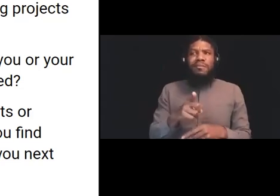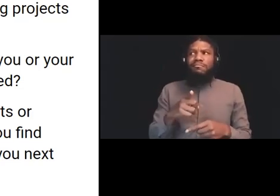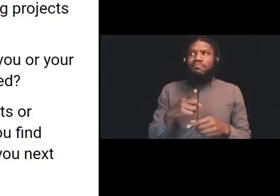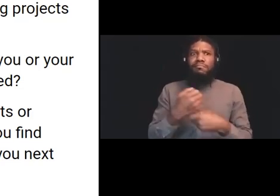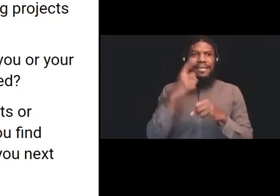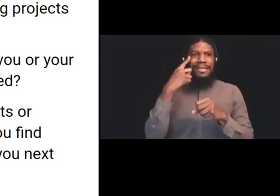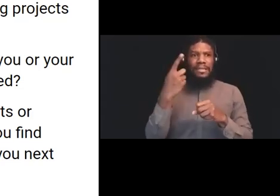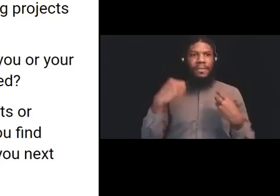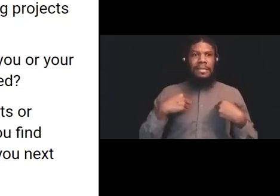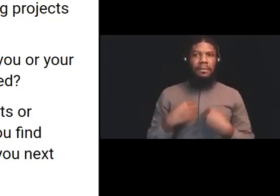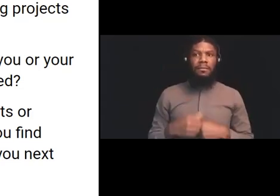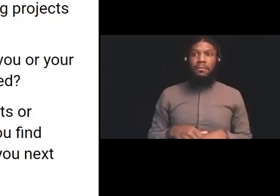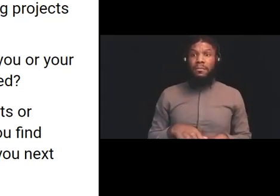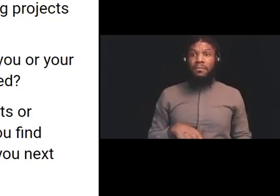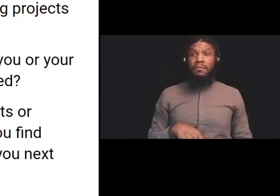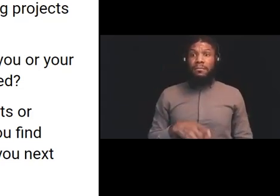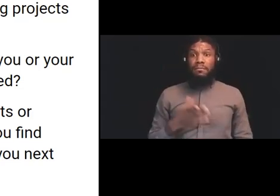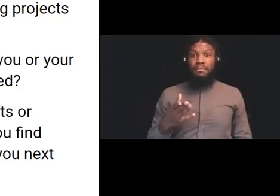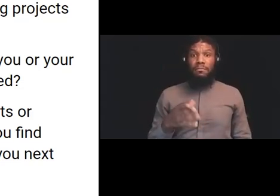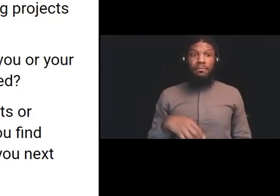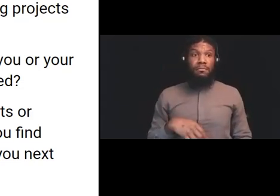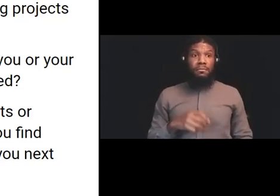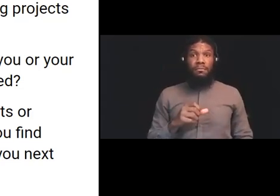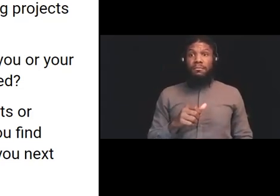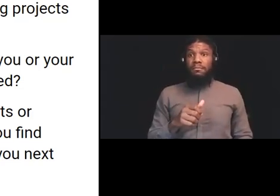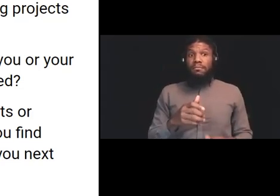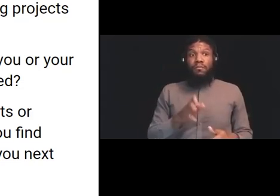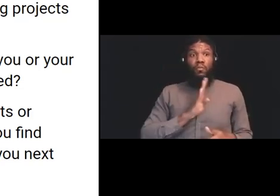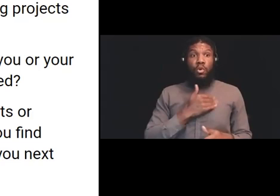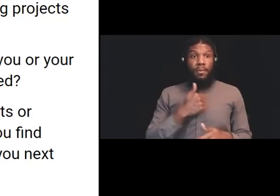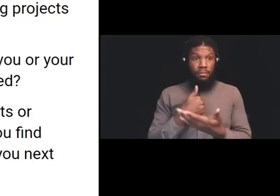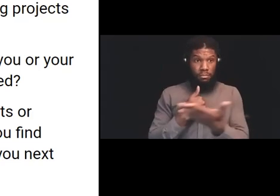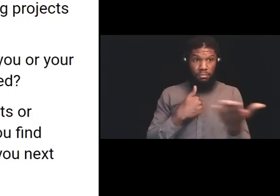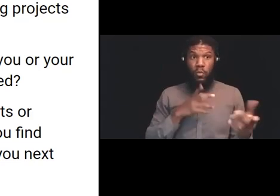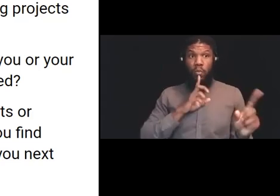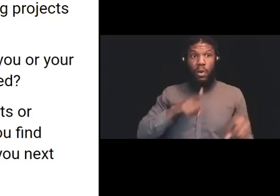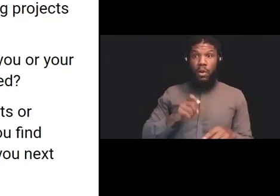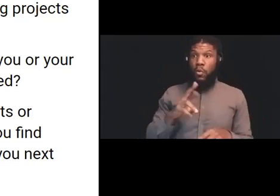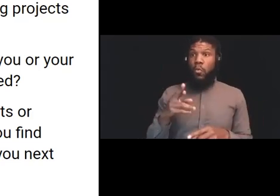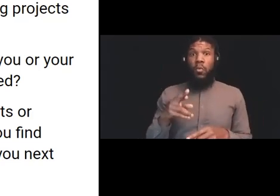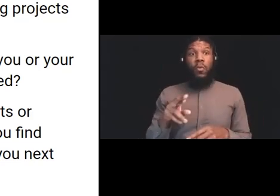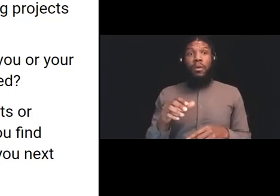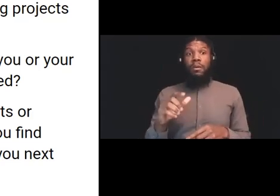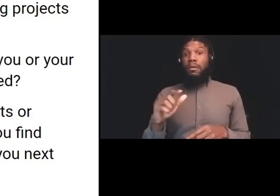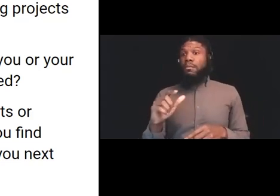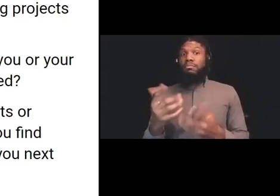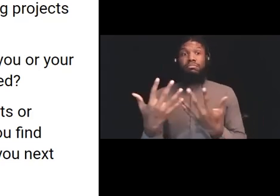Do other, you know, board members have responses, or does anyone else have questions?